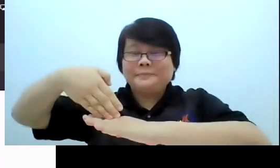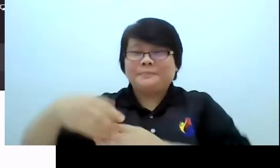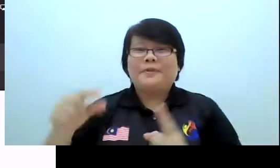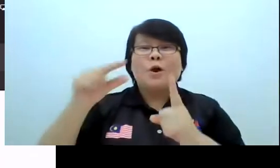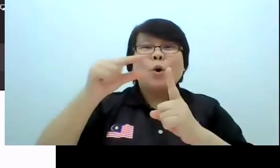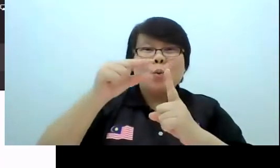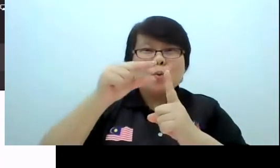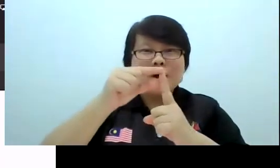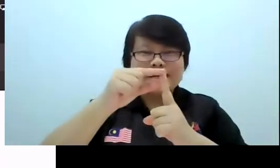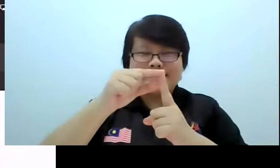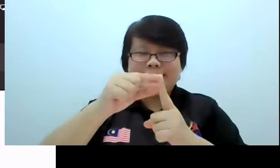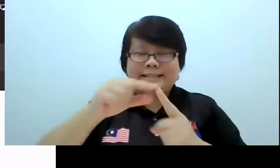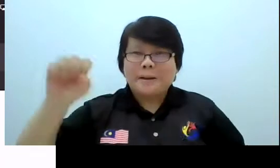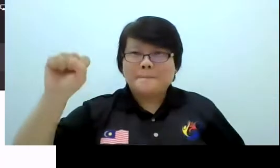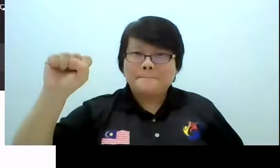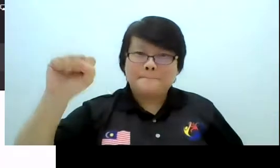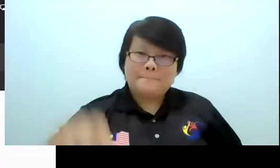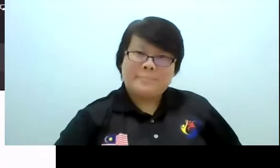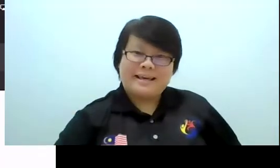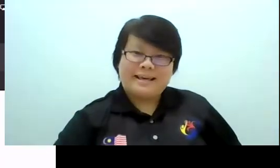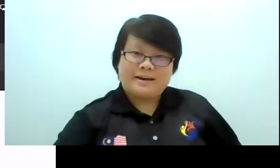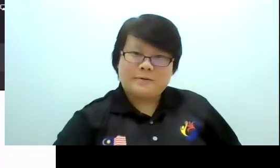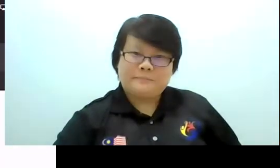Underline words.